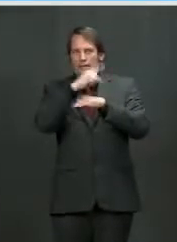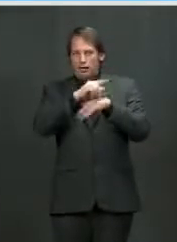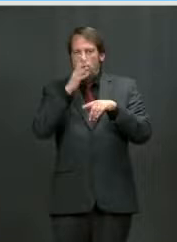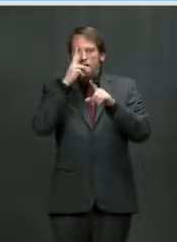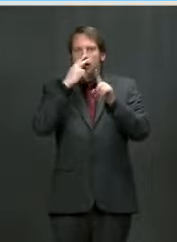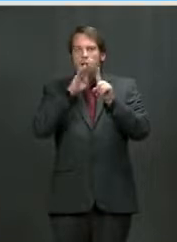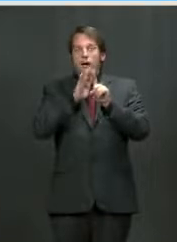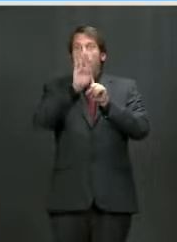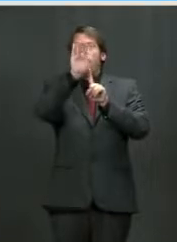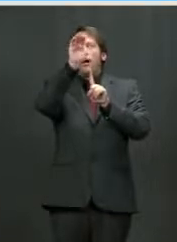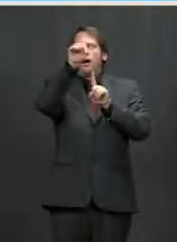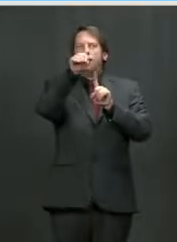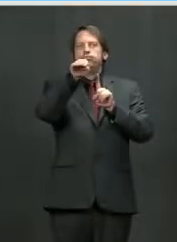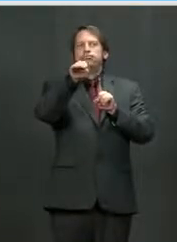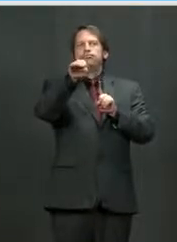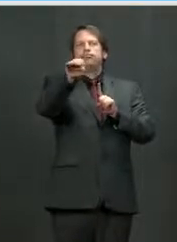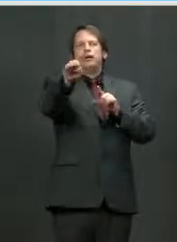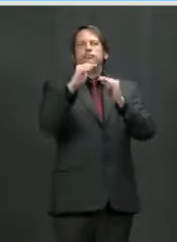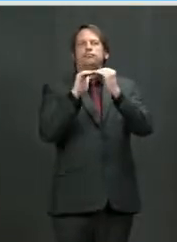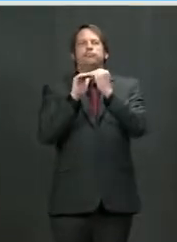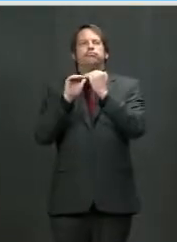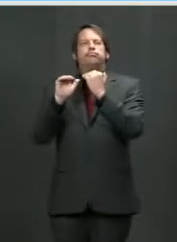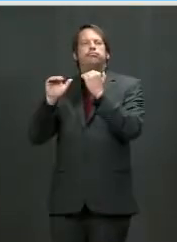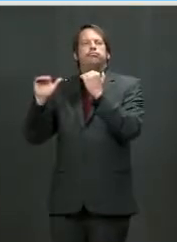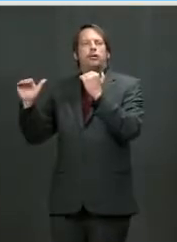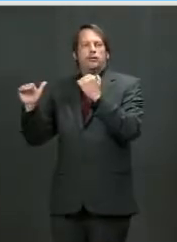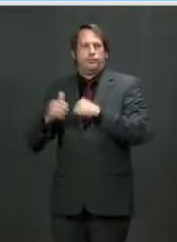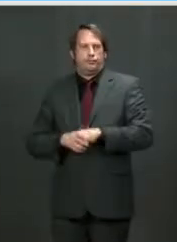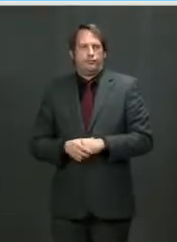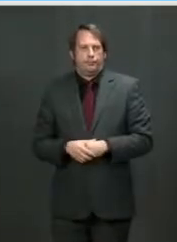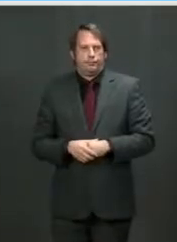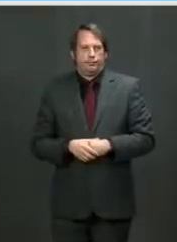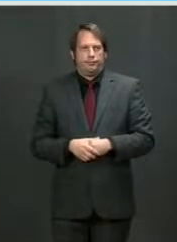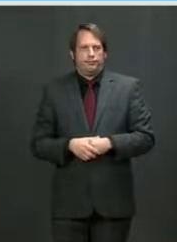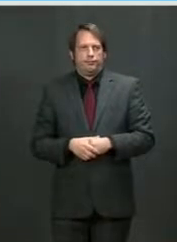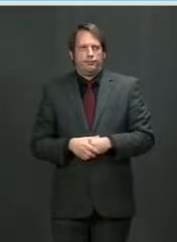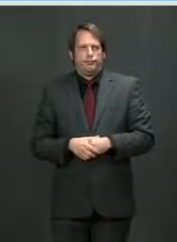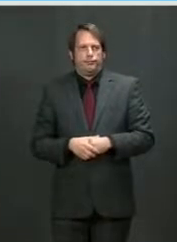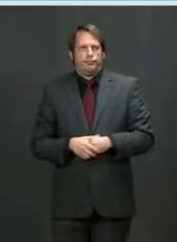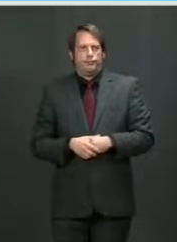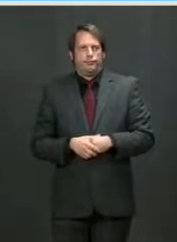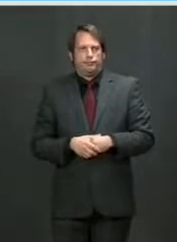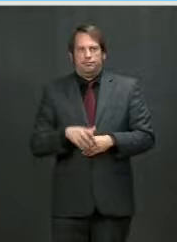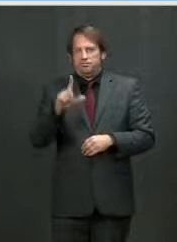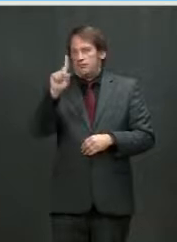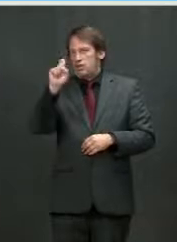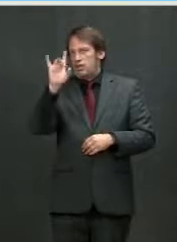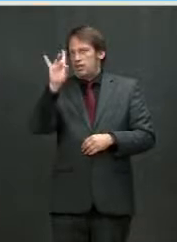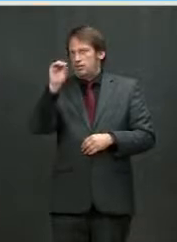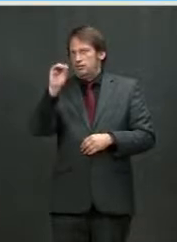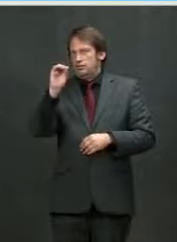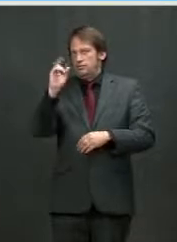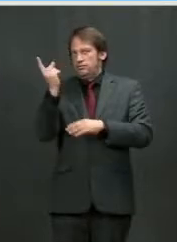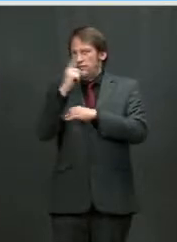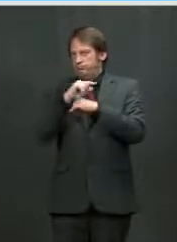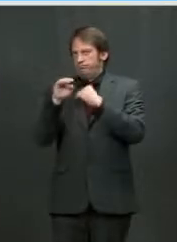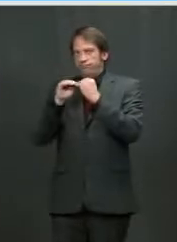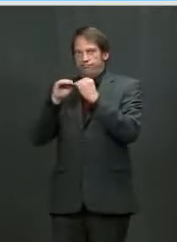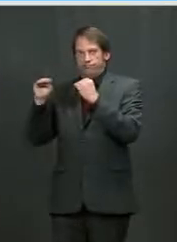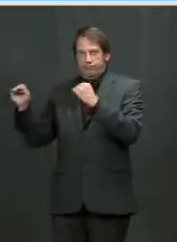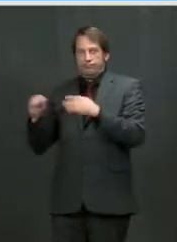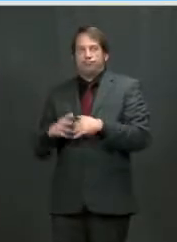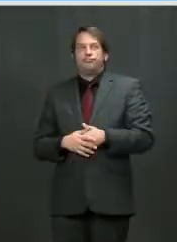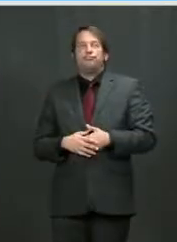maintained out to beyond 180 days. Next slide. Let's look now at the